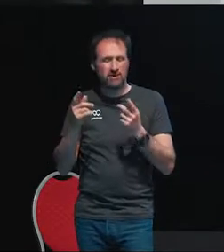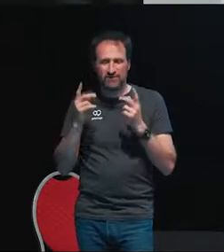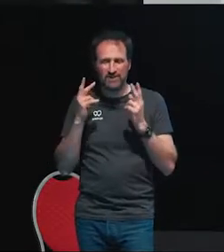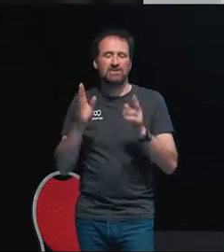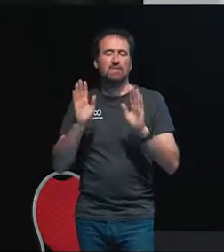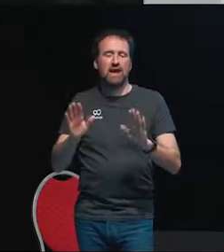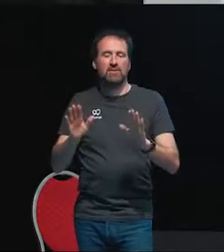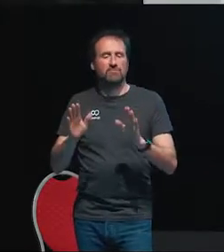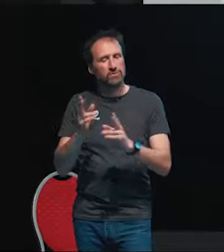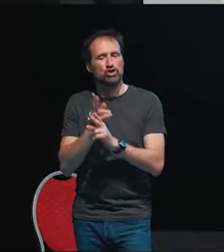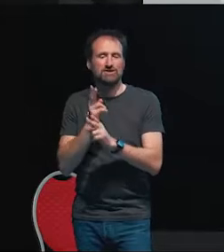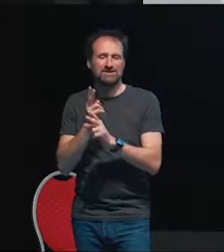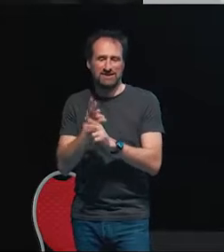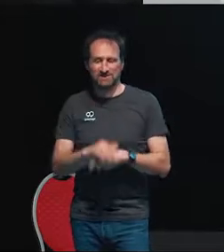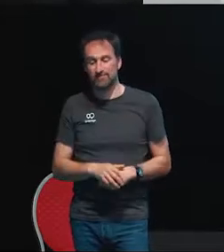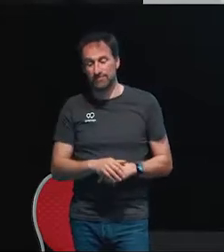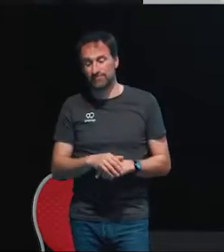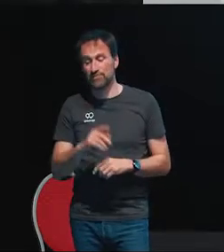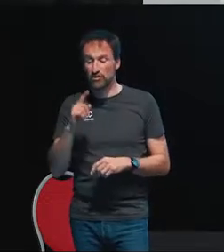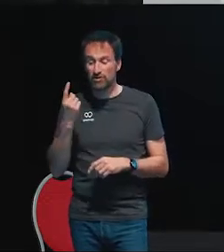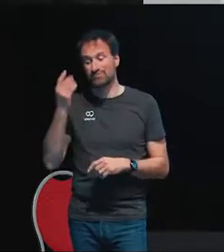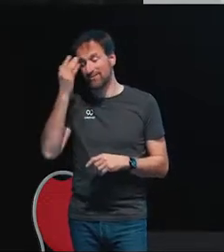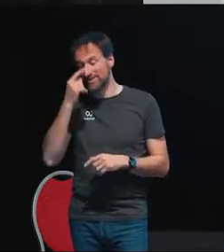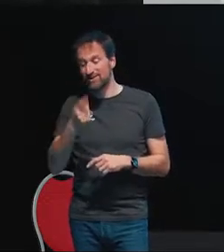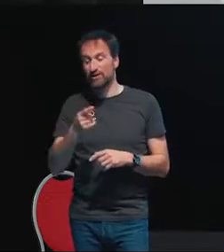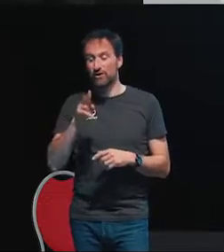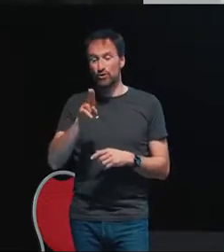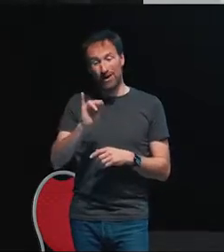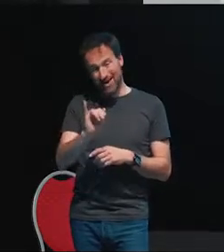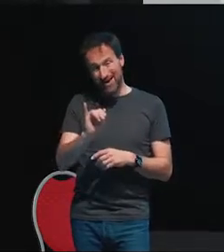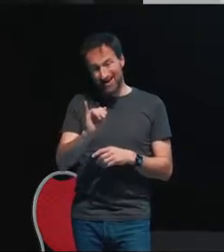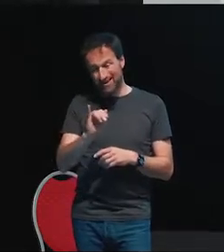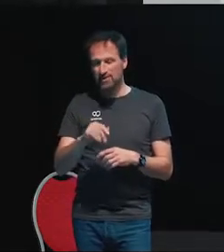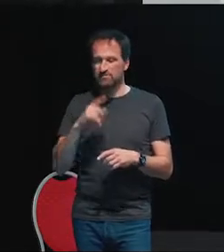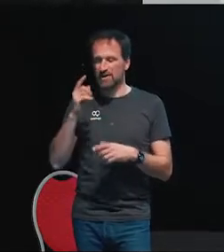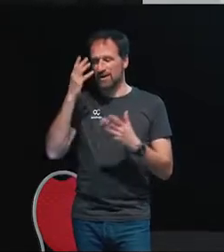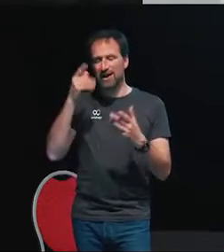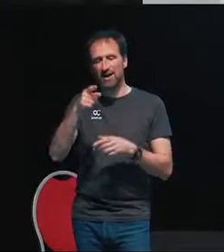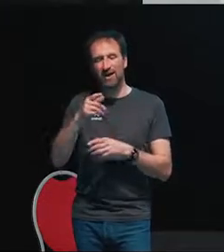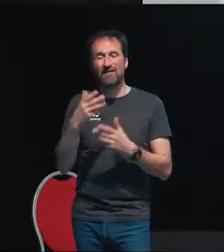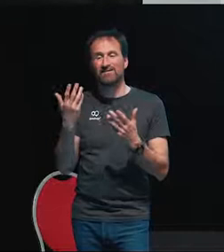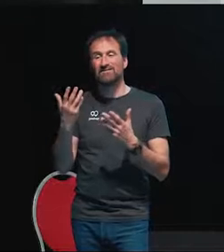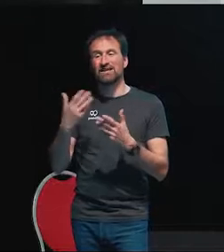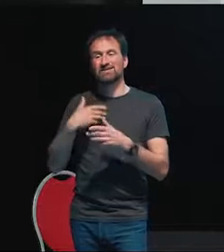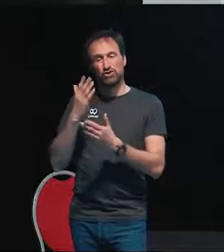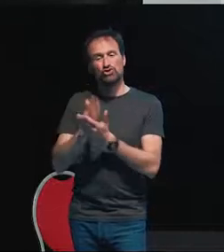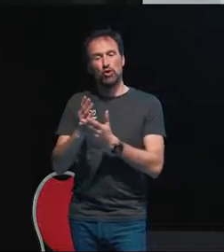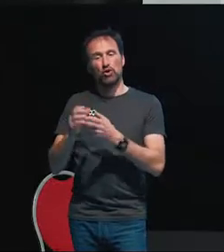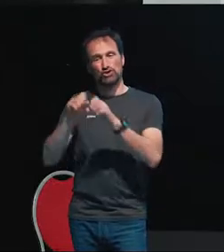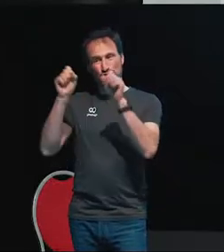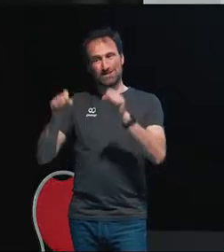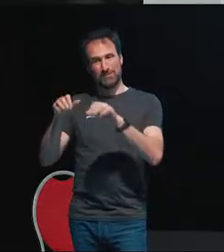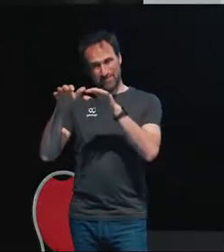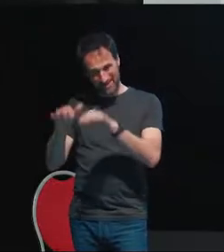important to you I would suggest to invest in either building a design system or using something that already exists and not relying on custom